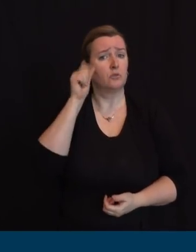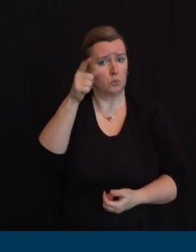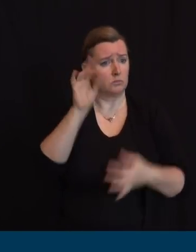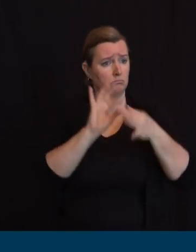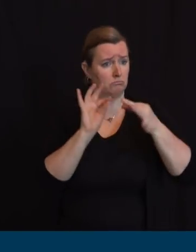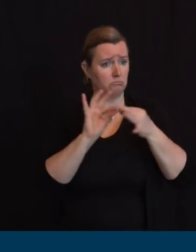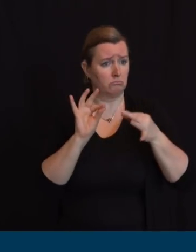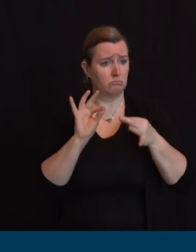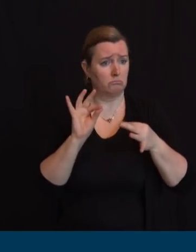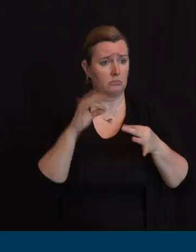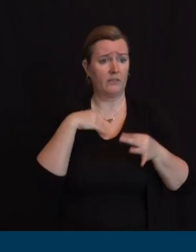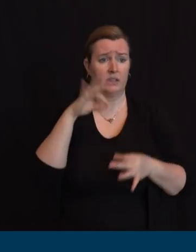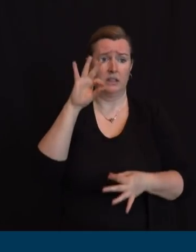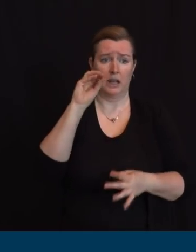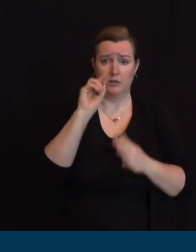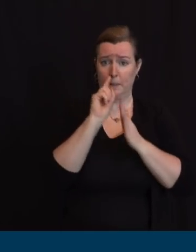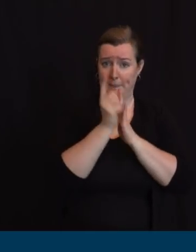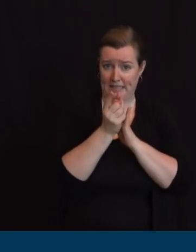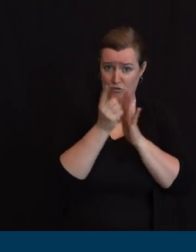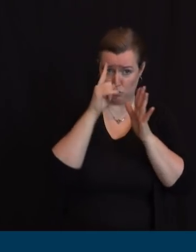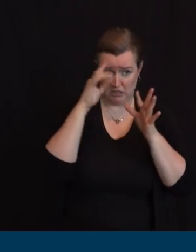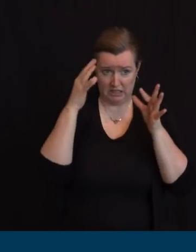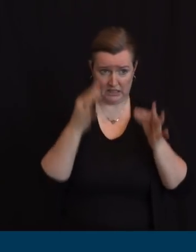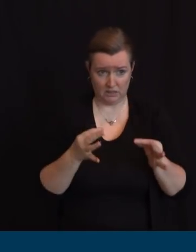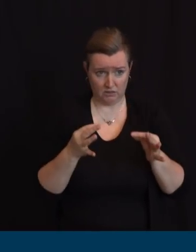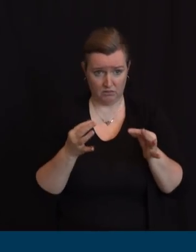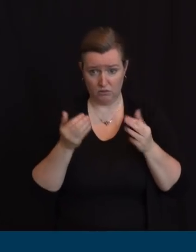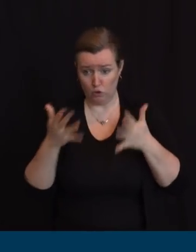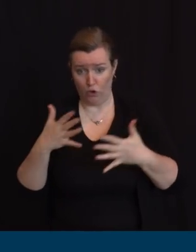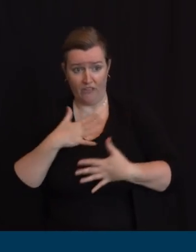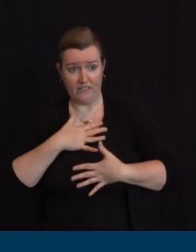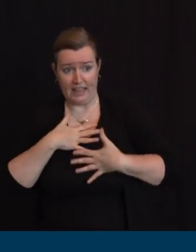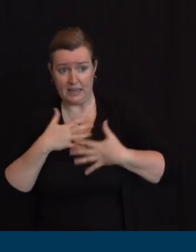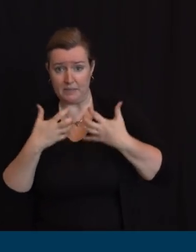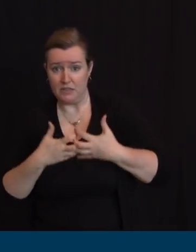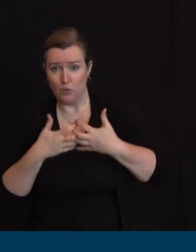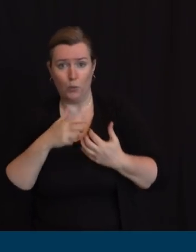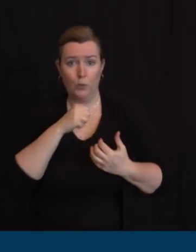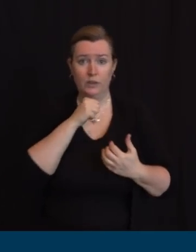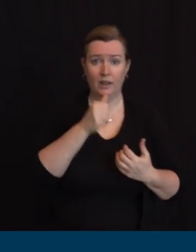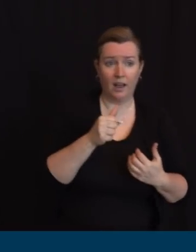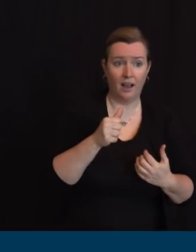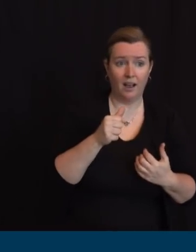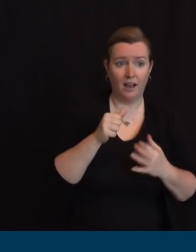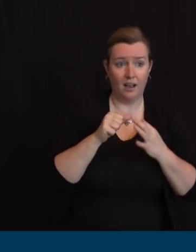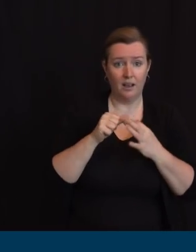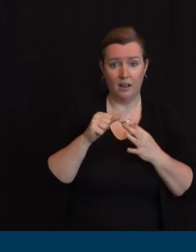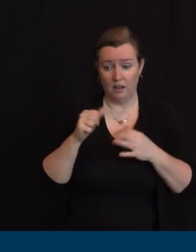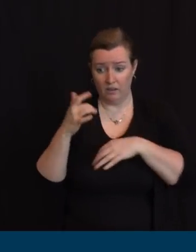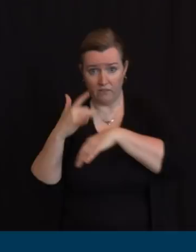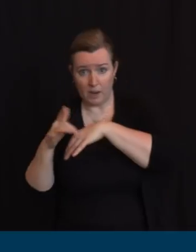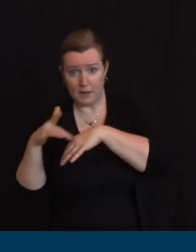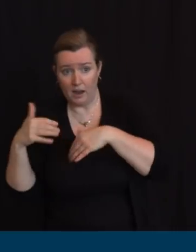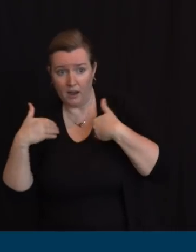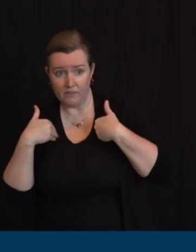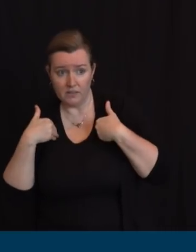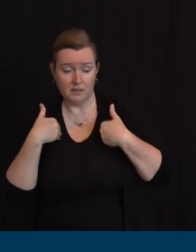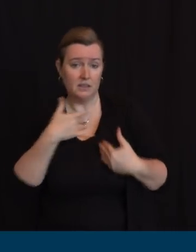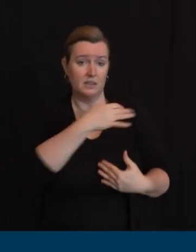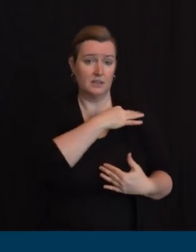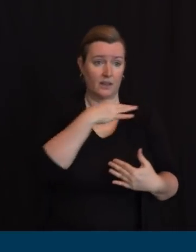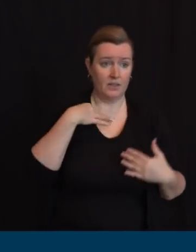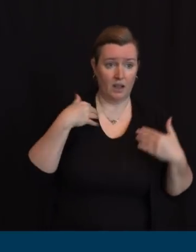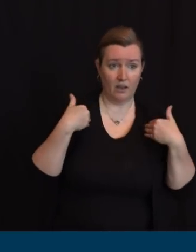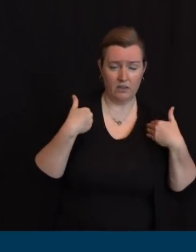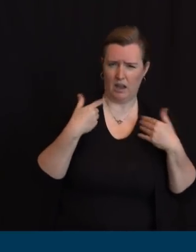how that ventilator is readily available as well as staff how are you keeping track of staff in different places especially as the surge is in north jersey and is